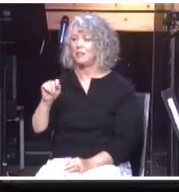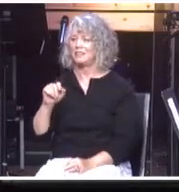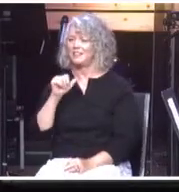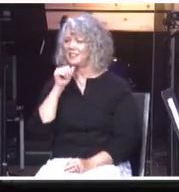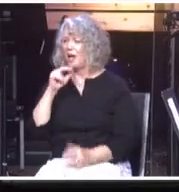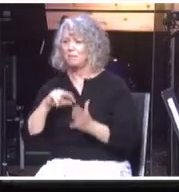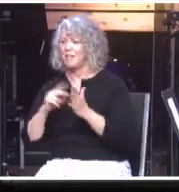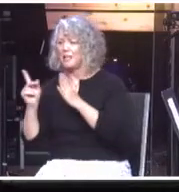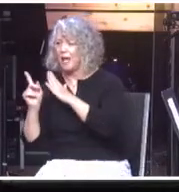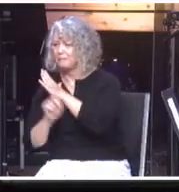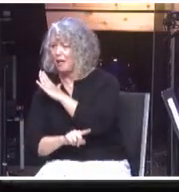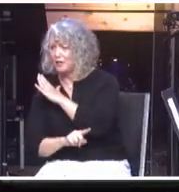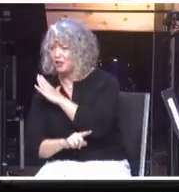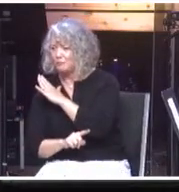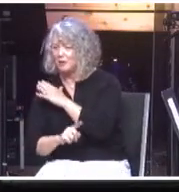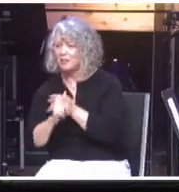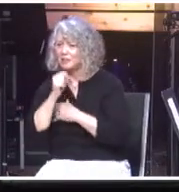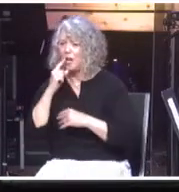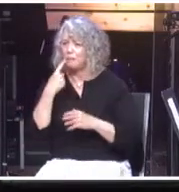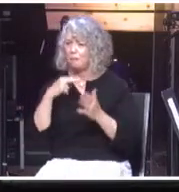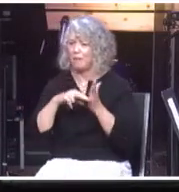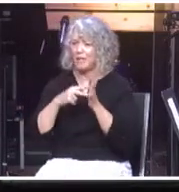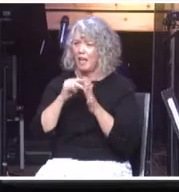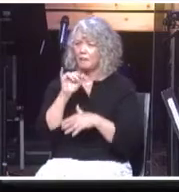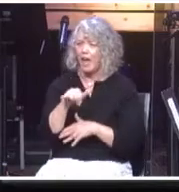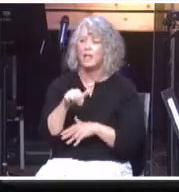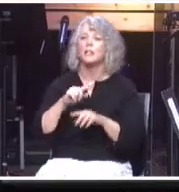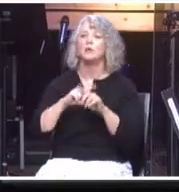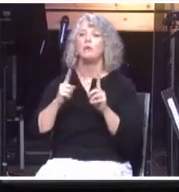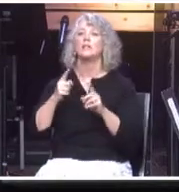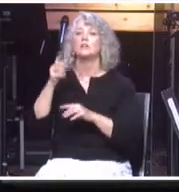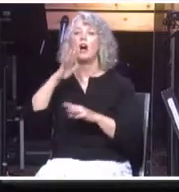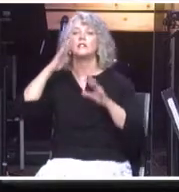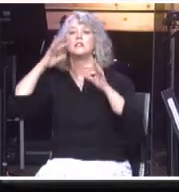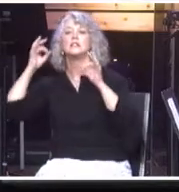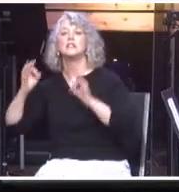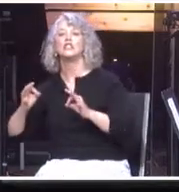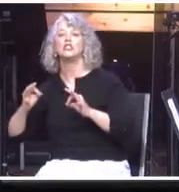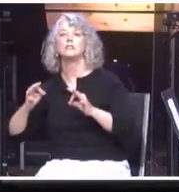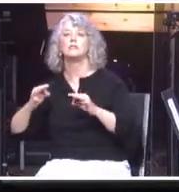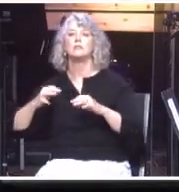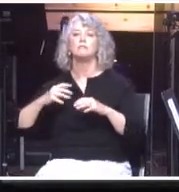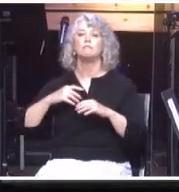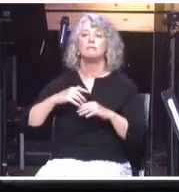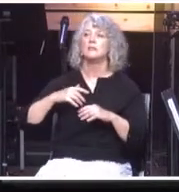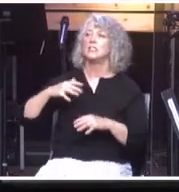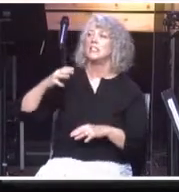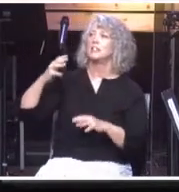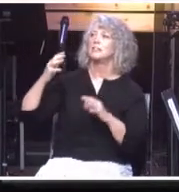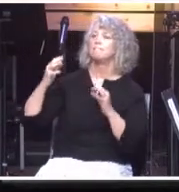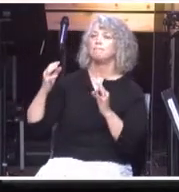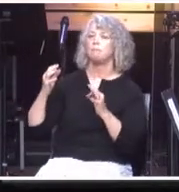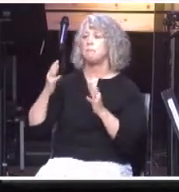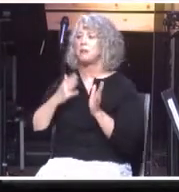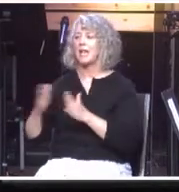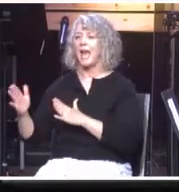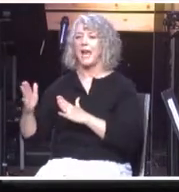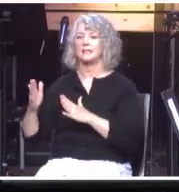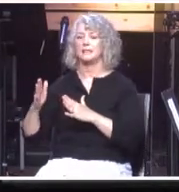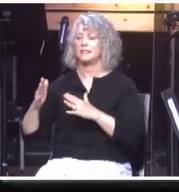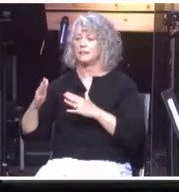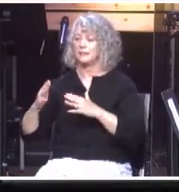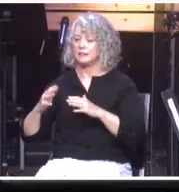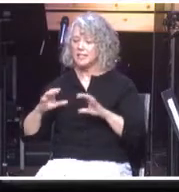He's not talking about judgment in that sense. What he's talking about here is all of God's decisions, all of God's plans and acts